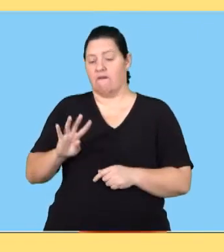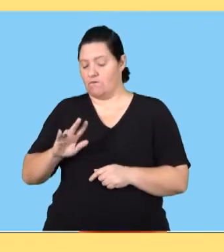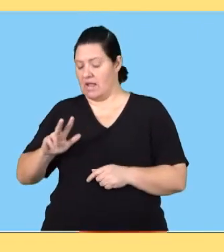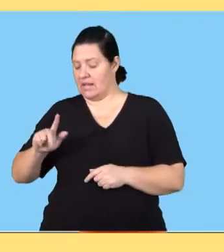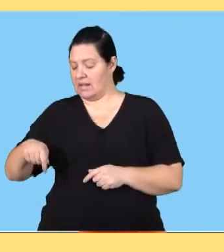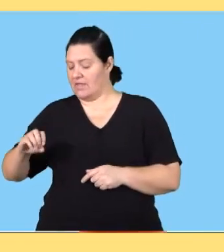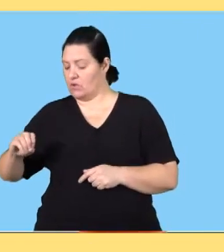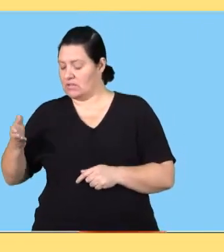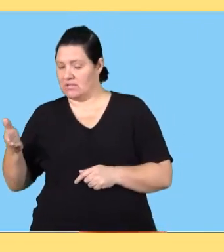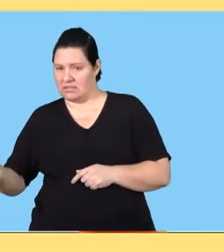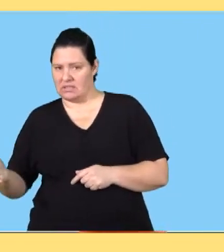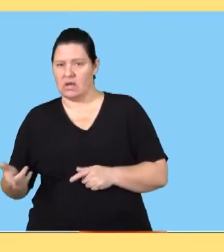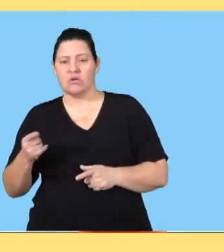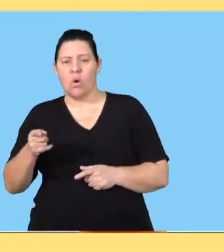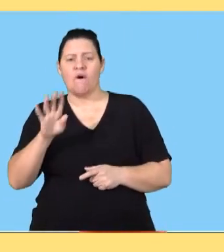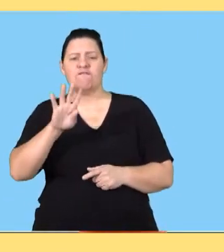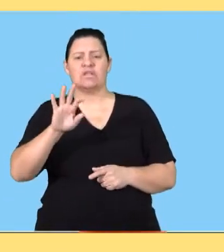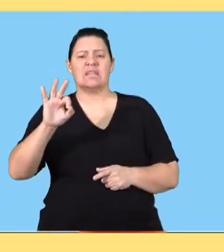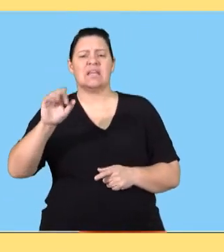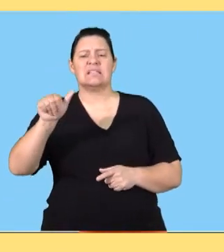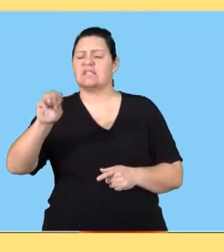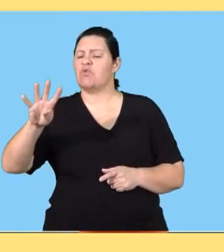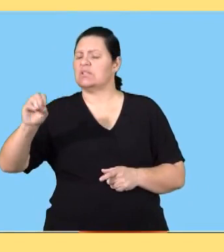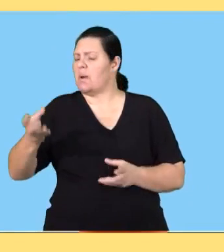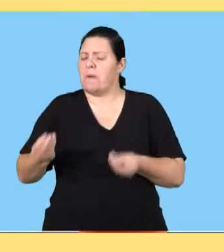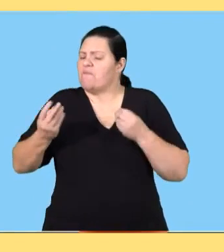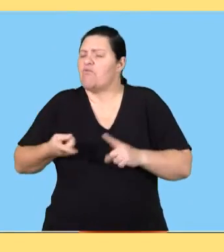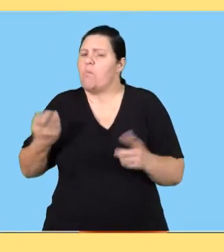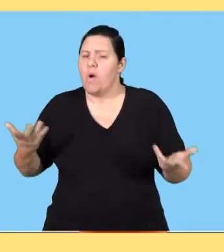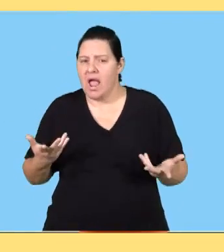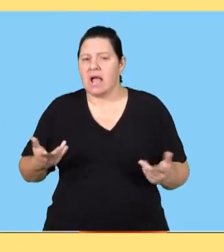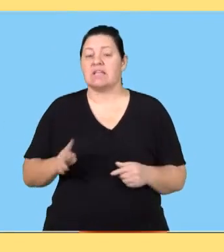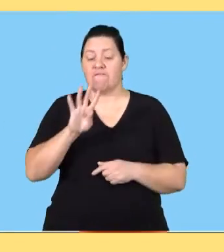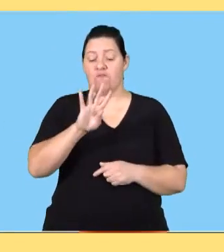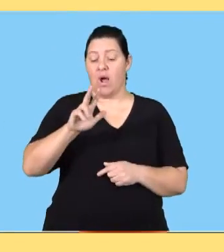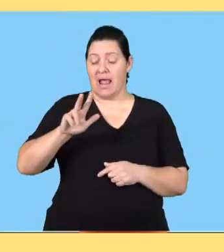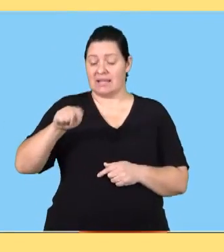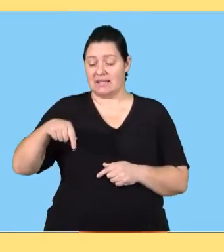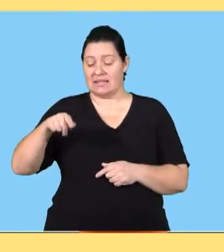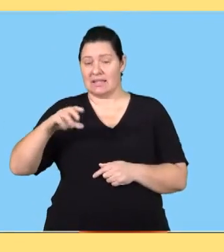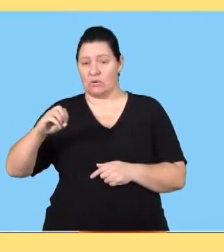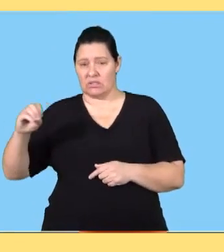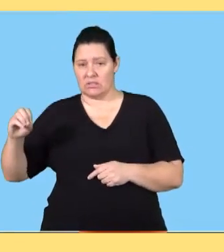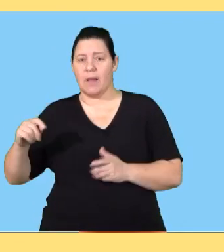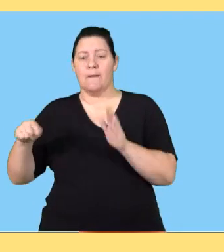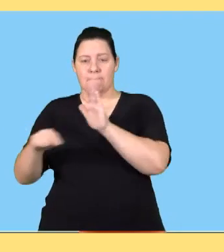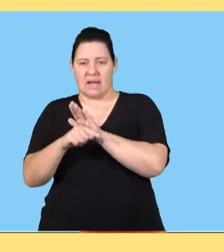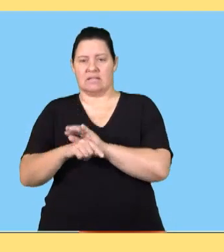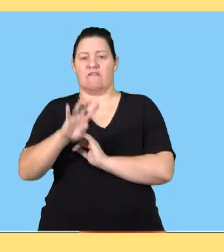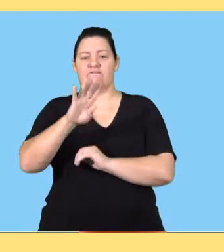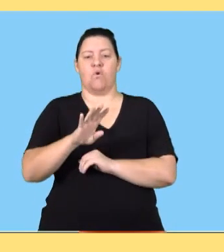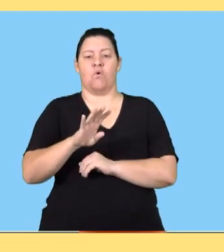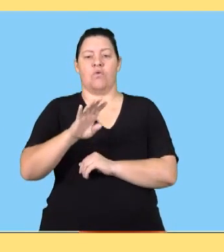another 48 there also. Then how do you get this 43,640? You simply say 48,000 minus